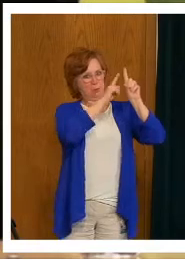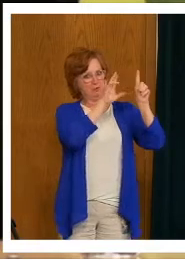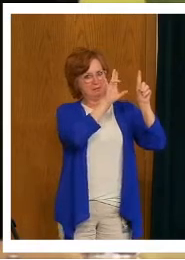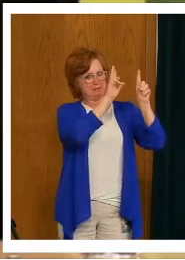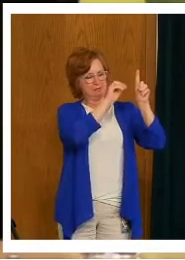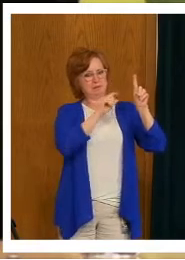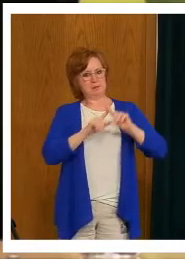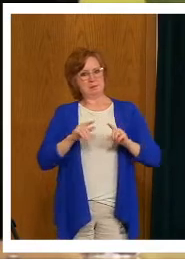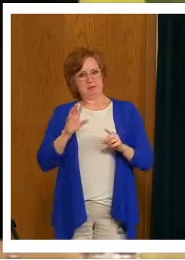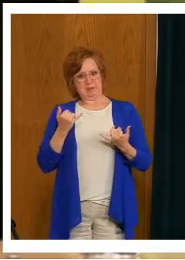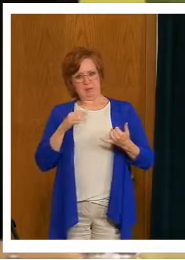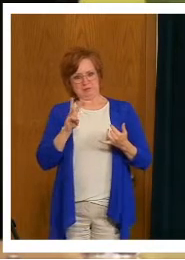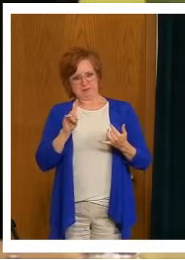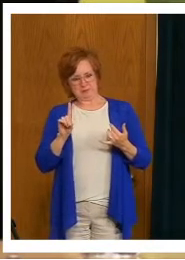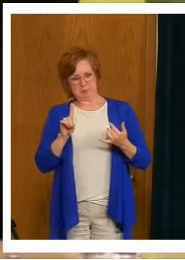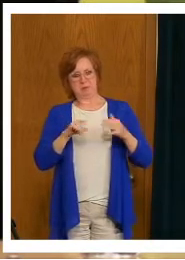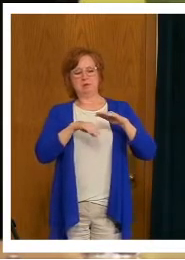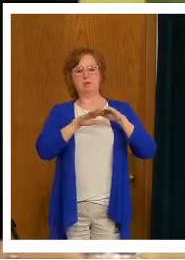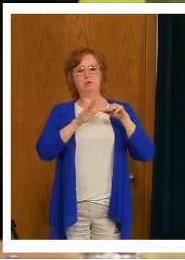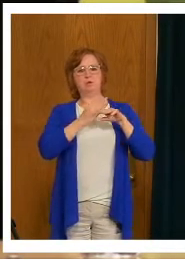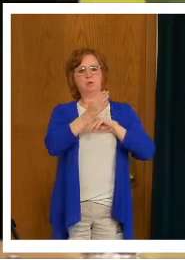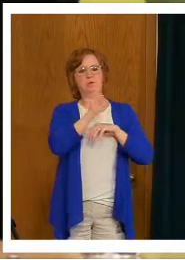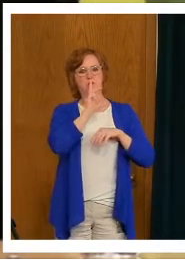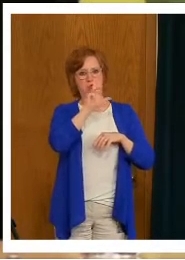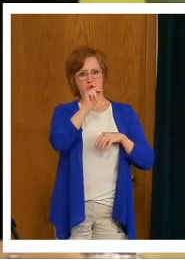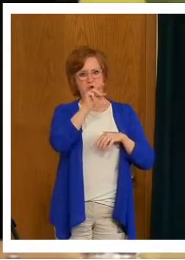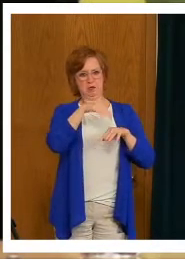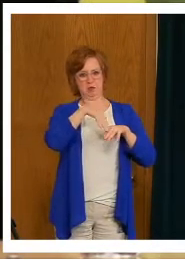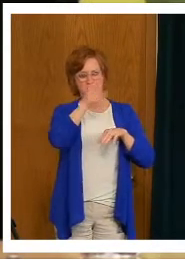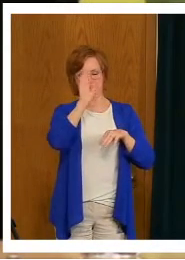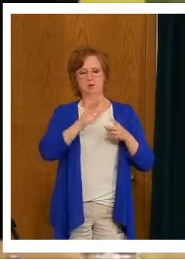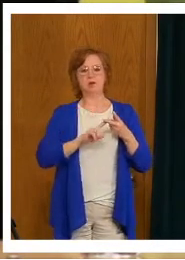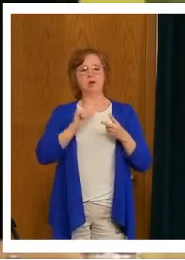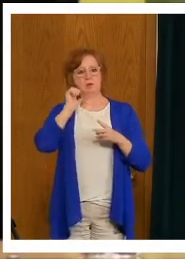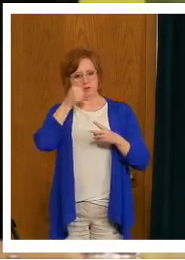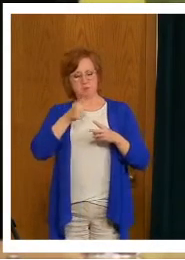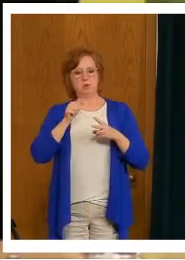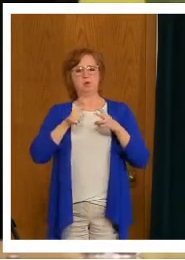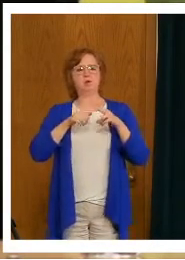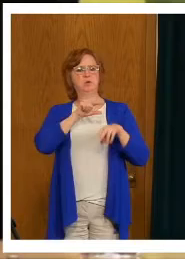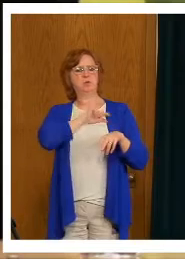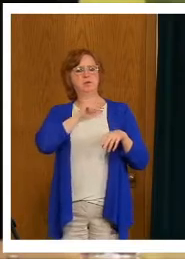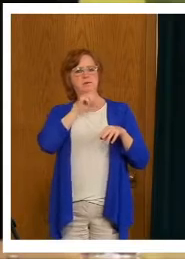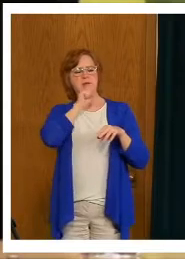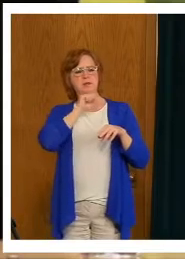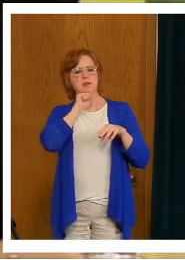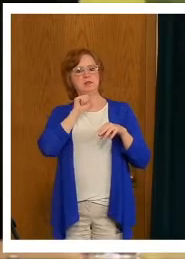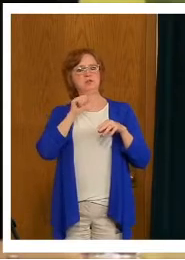shot. Tomorrow, we will lower the eligibility age to 26